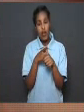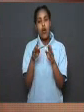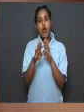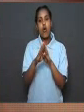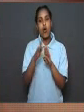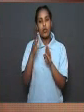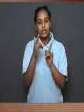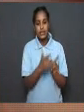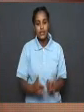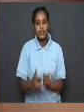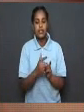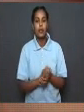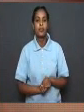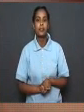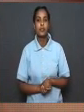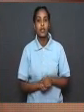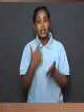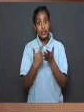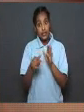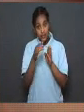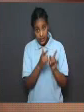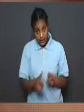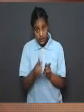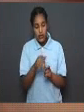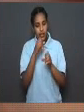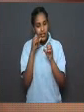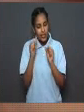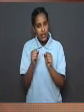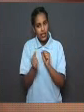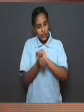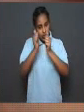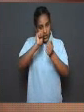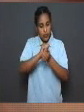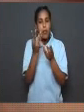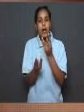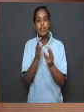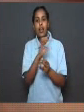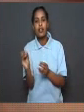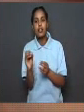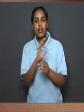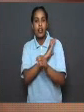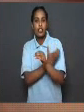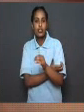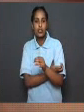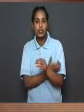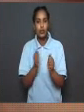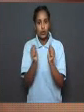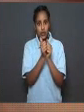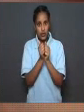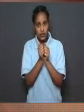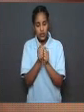open system. This system can exchange mass and energy with